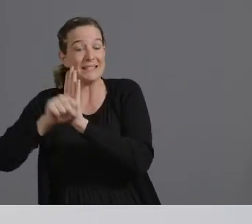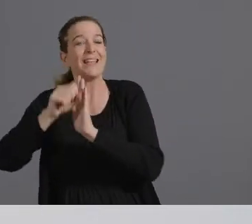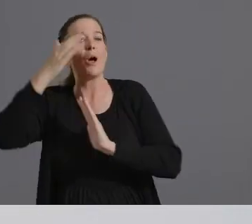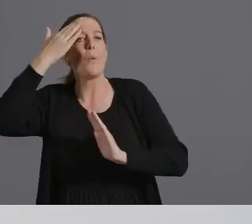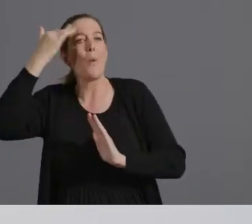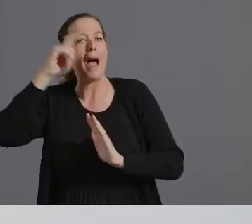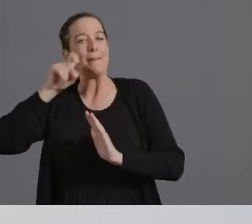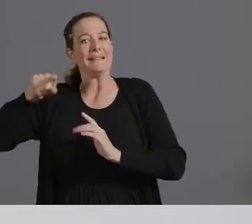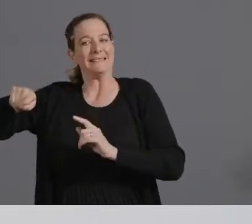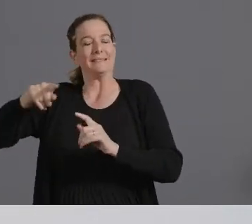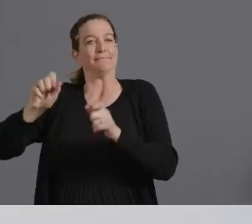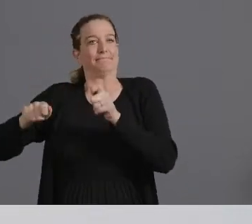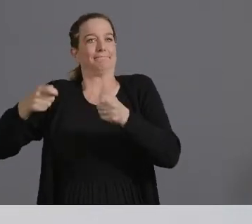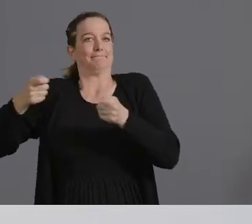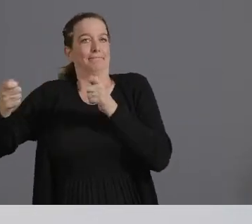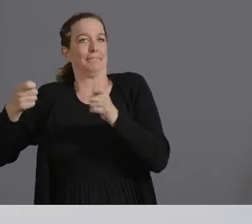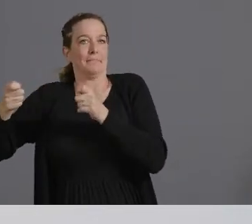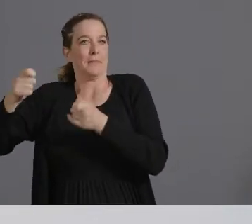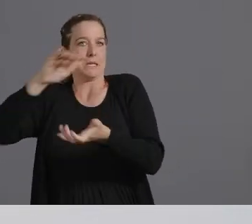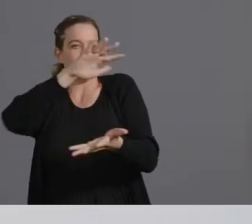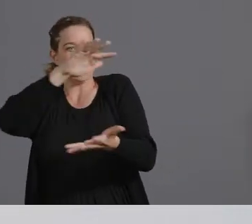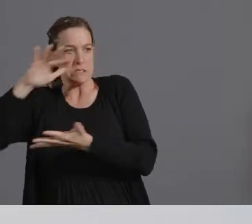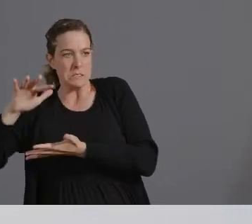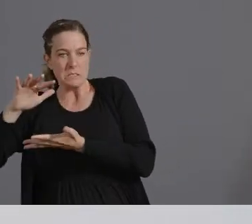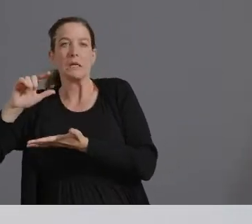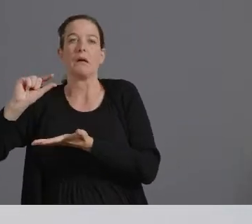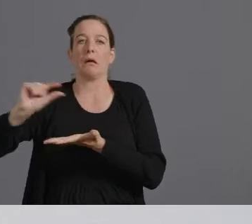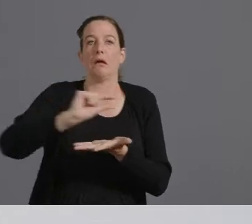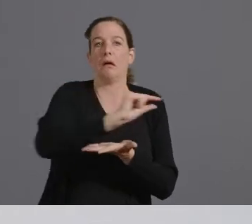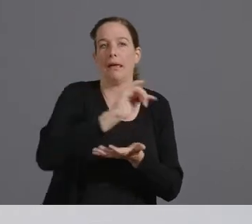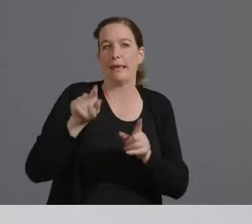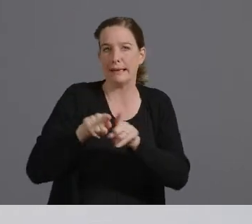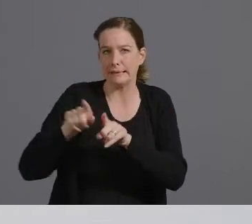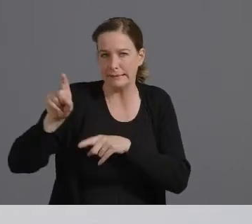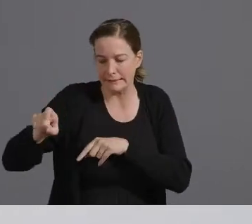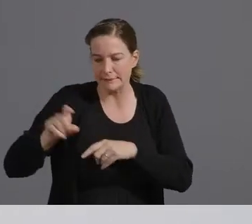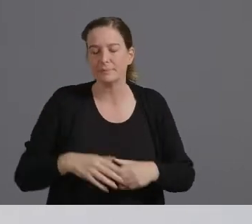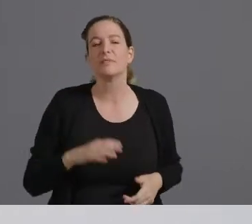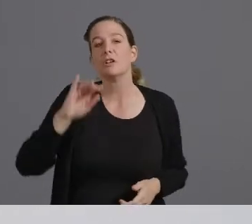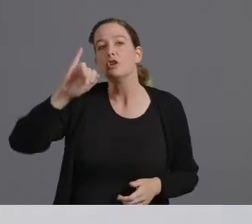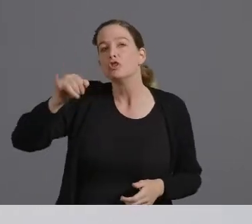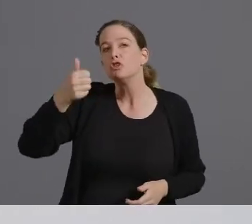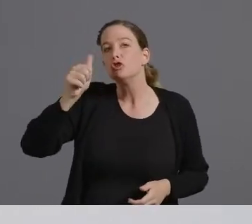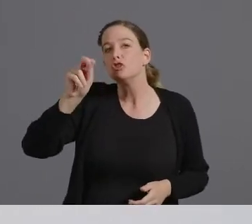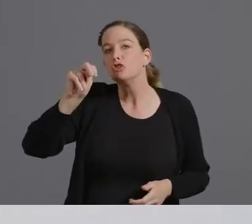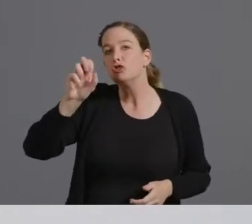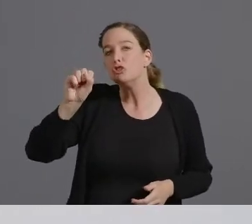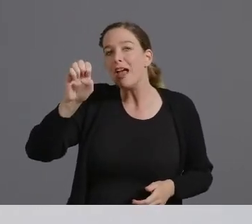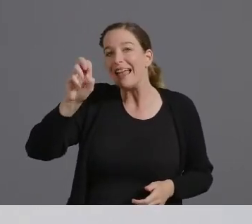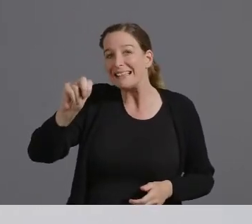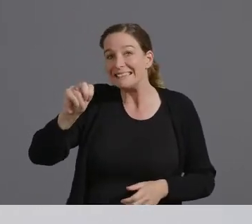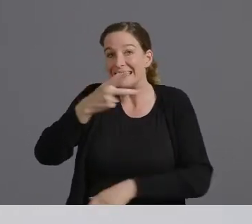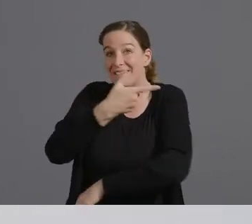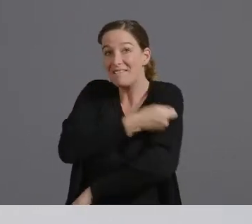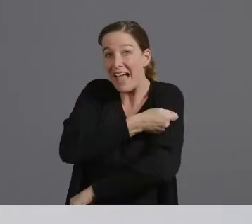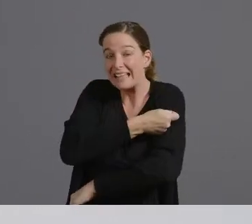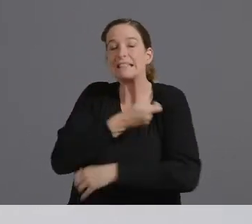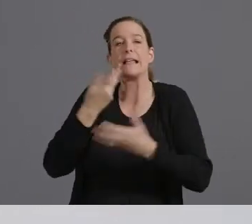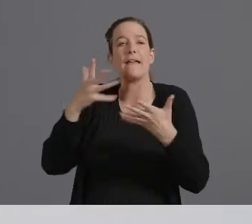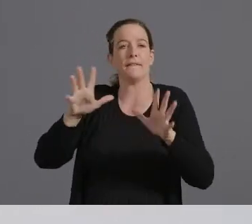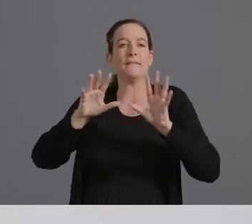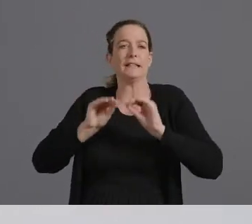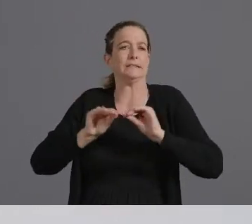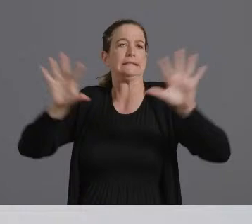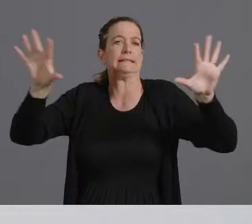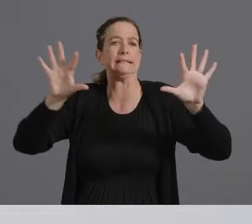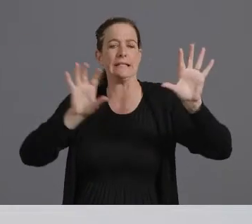of the Janssen vaccine was allocated to the counties. We expect that they will be able to